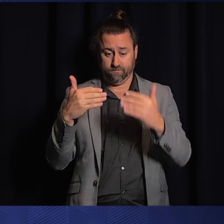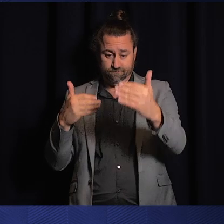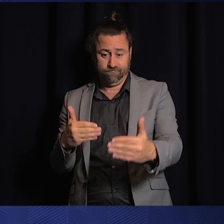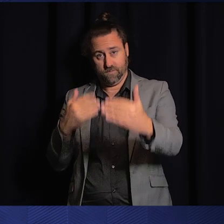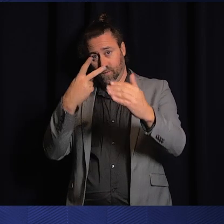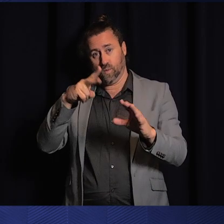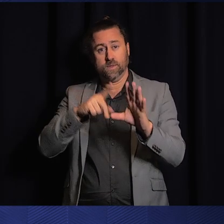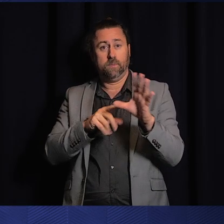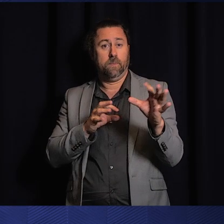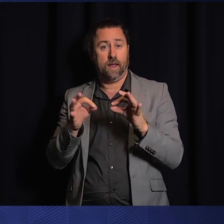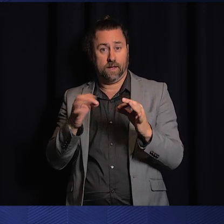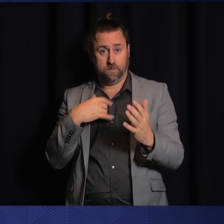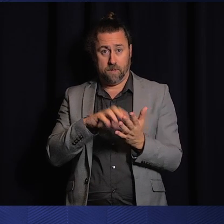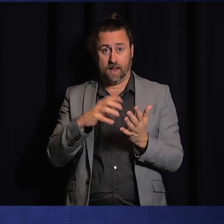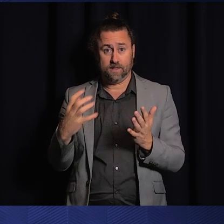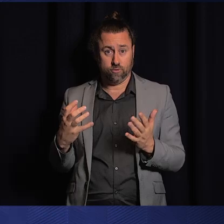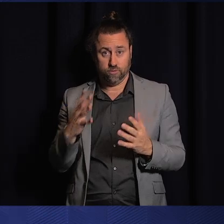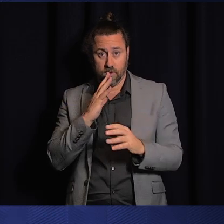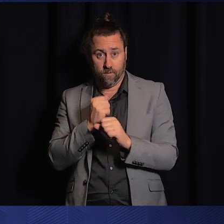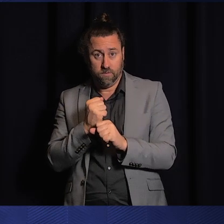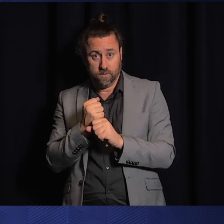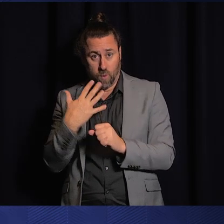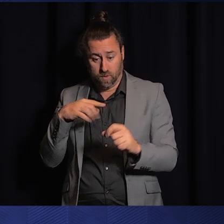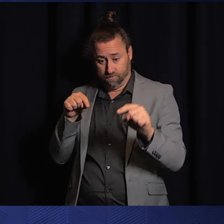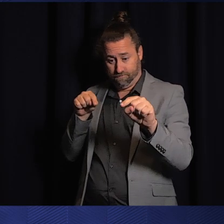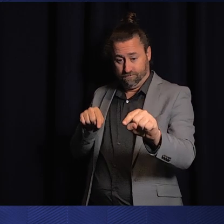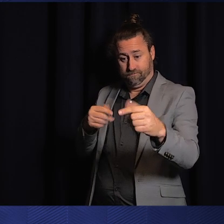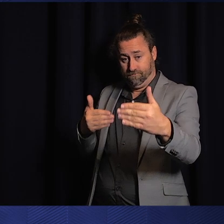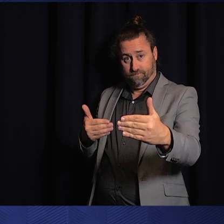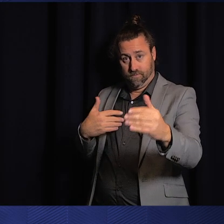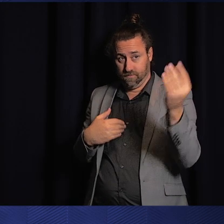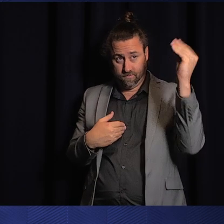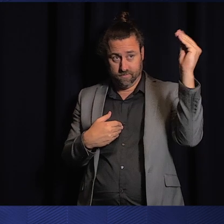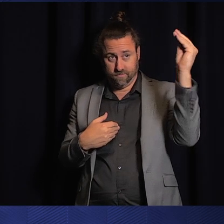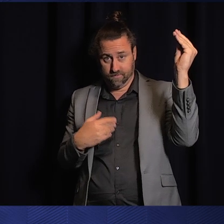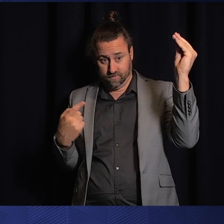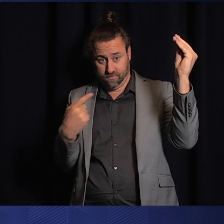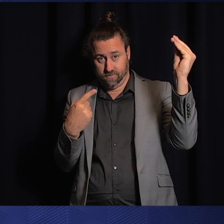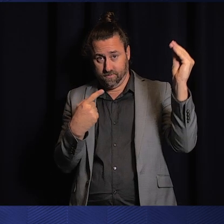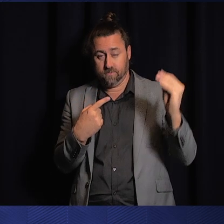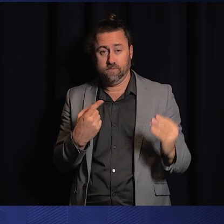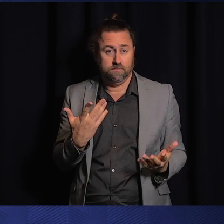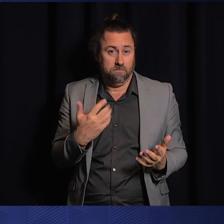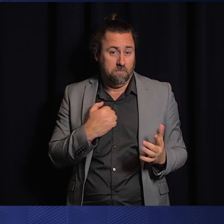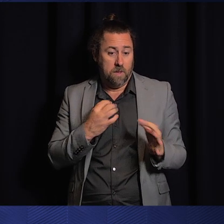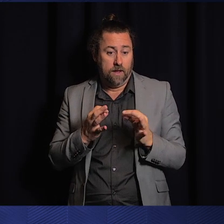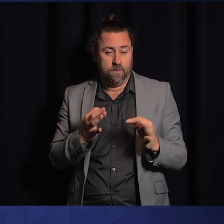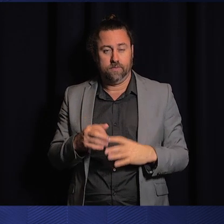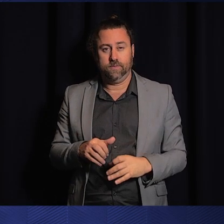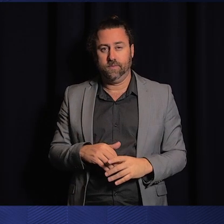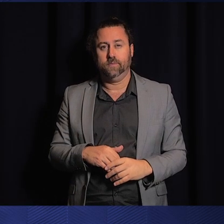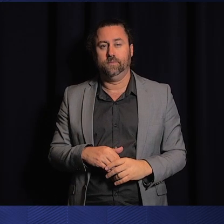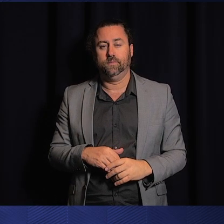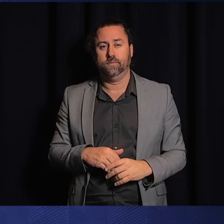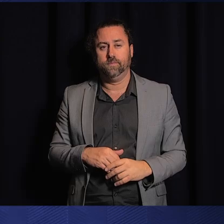the government of Bangladesh wants to implement this particular national strategy through this action plan. And if you want to look